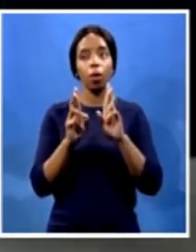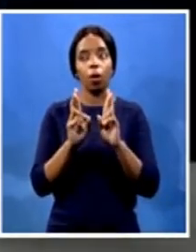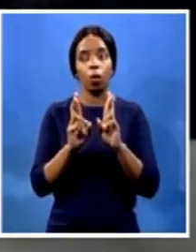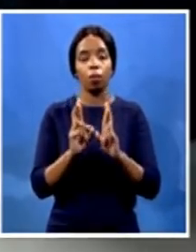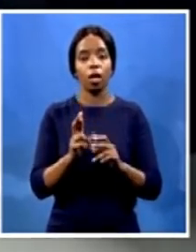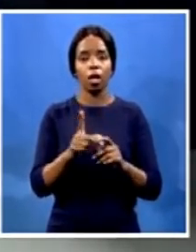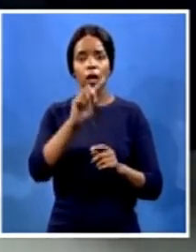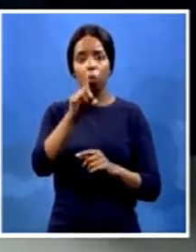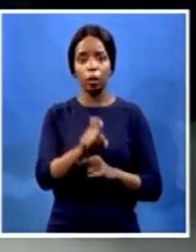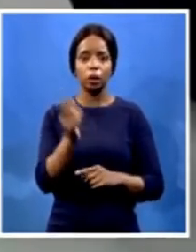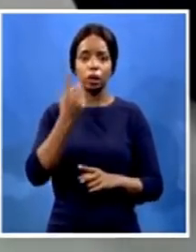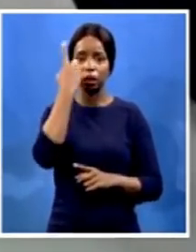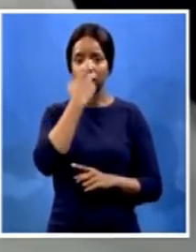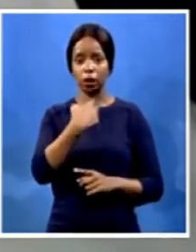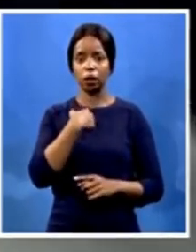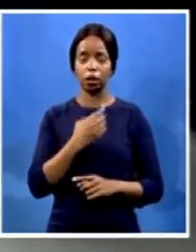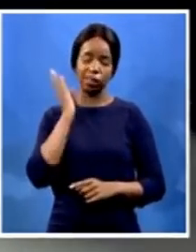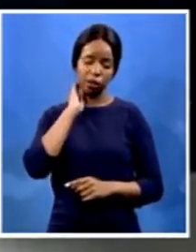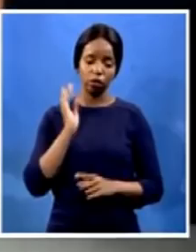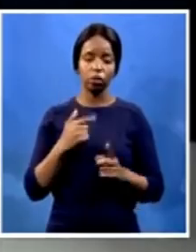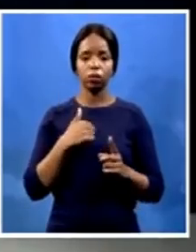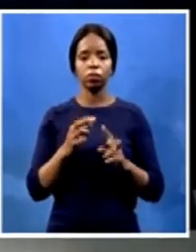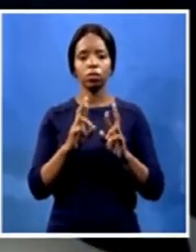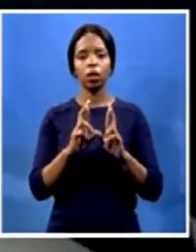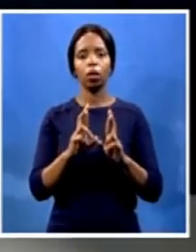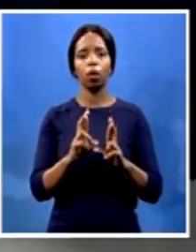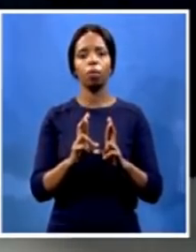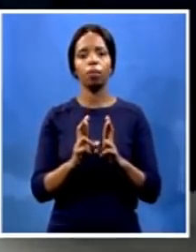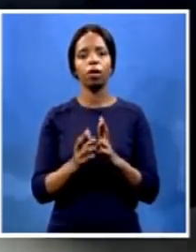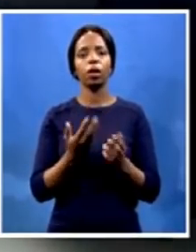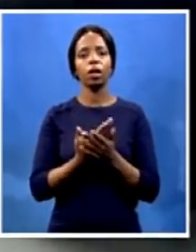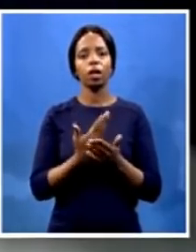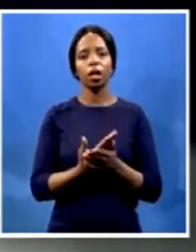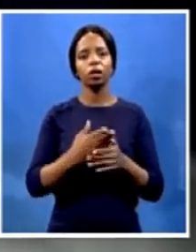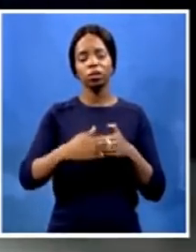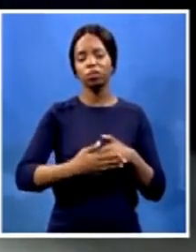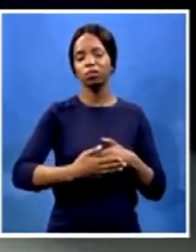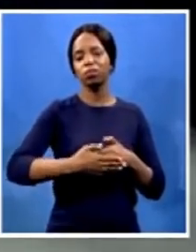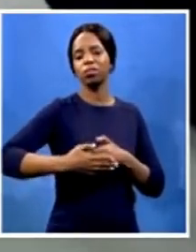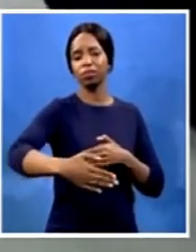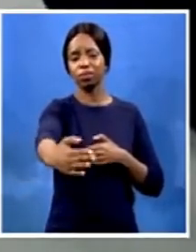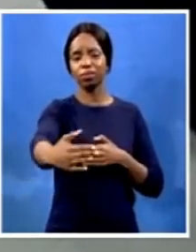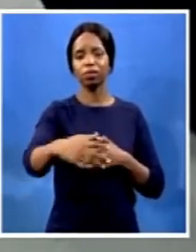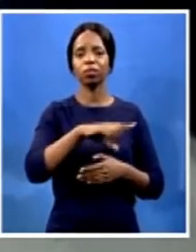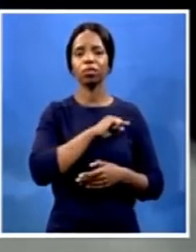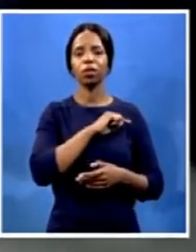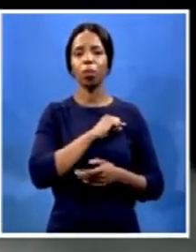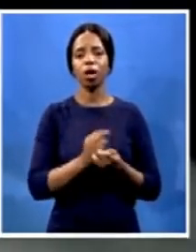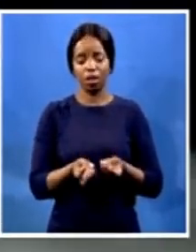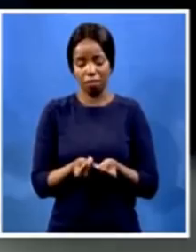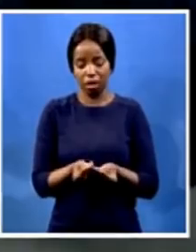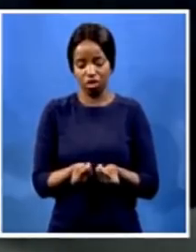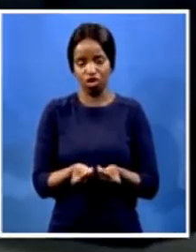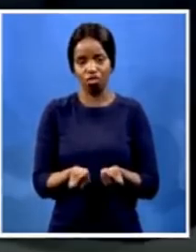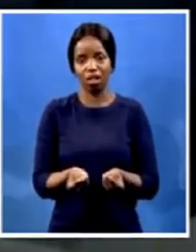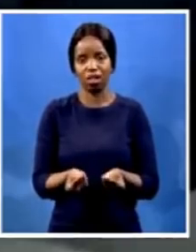long as it's needed, because it is made out of cotton, and it's like a garment that you would wear. Yes, yes. And where are